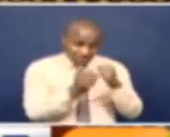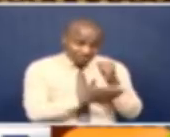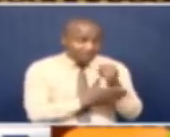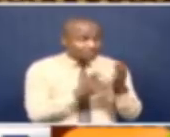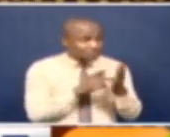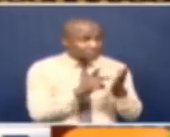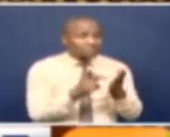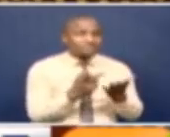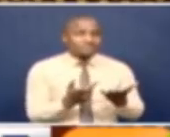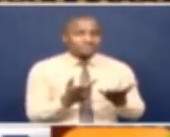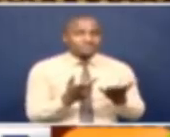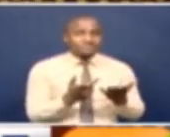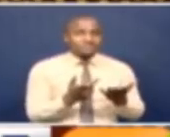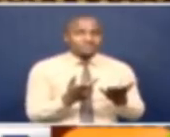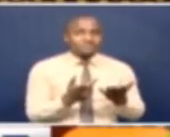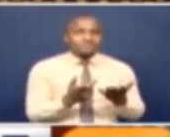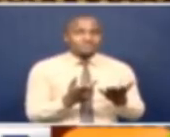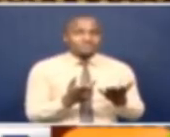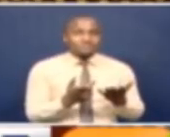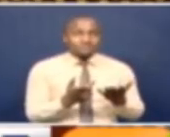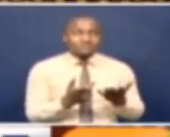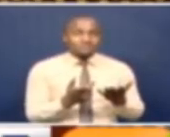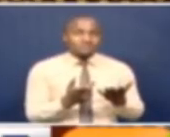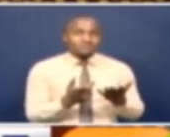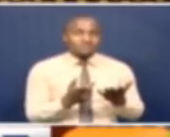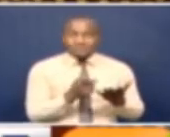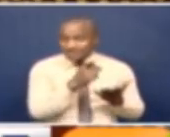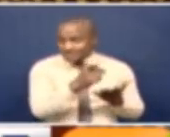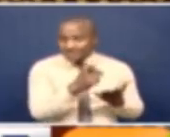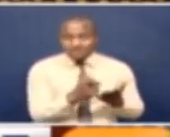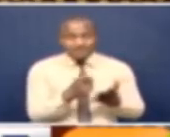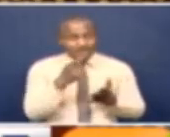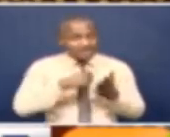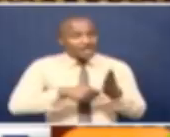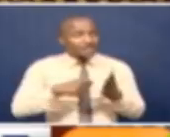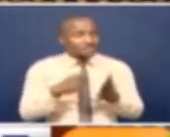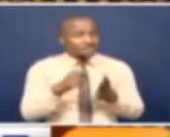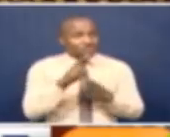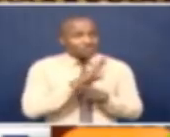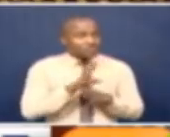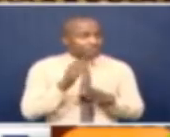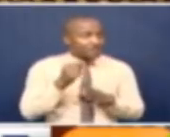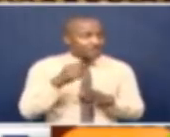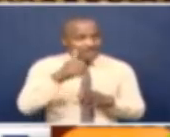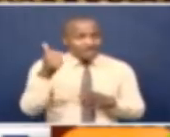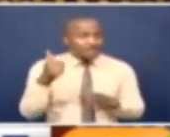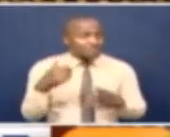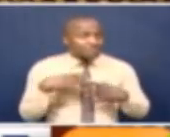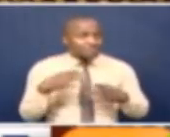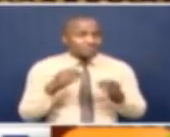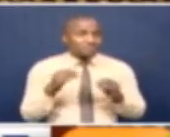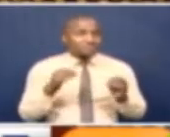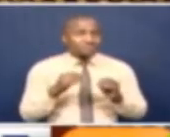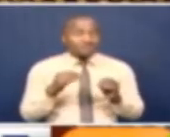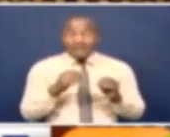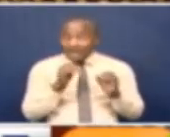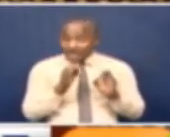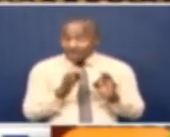loss must then not result to the state. It must not result to taxpayers. So if you occasion a loss in your